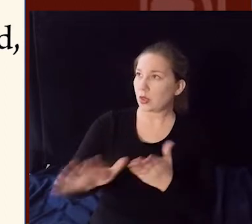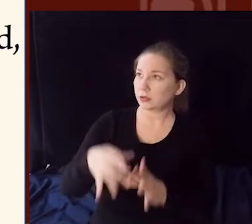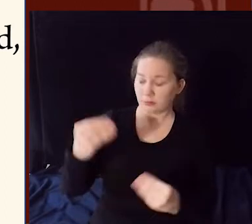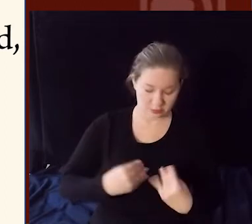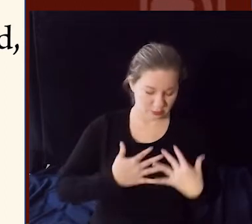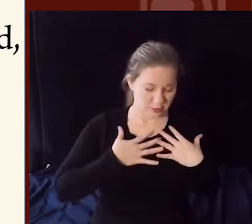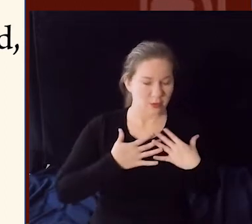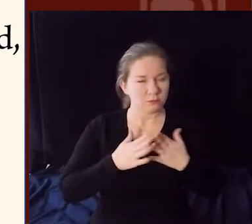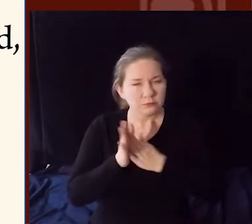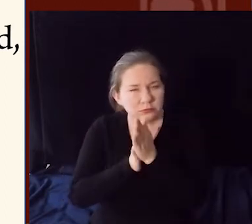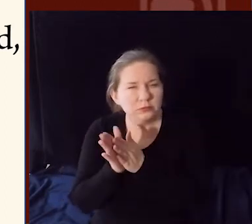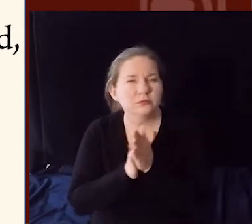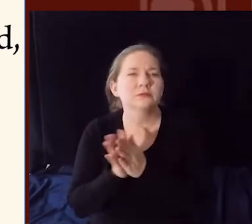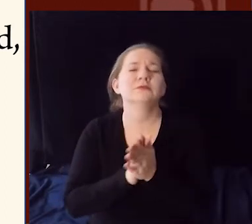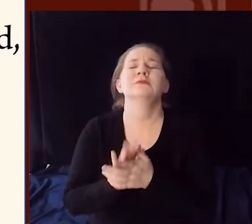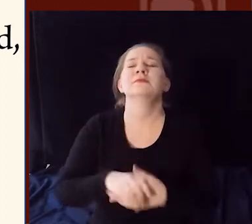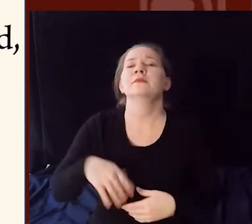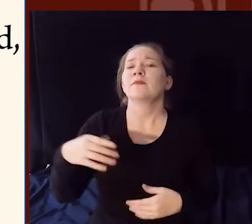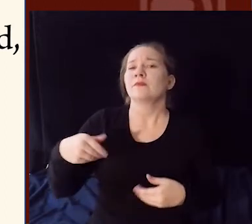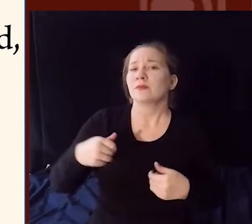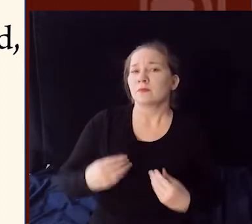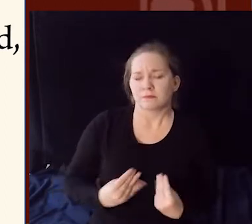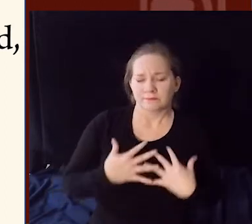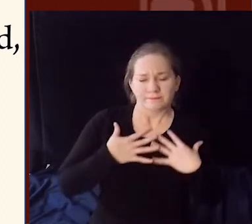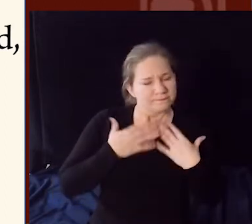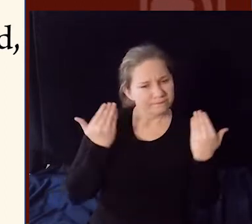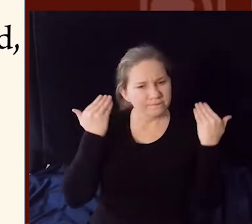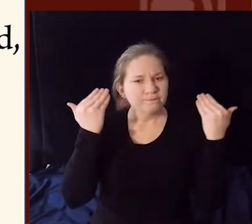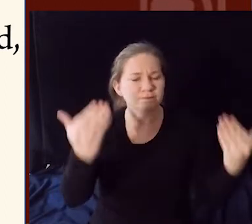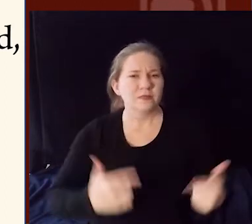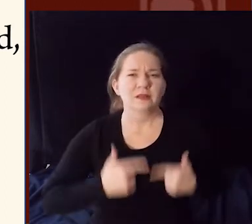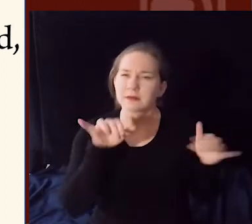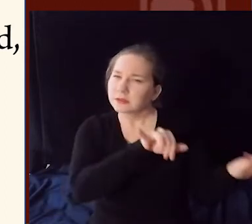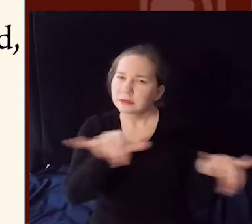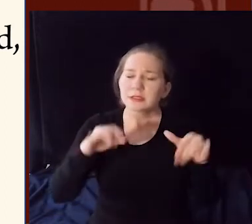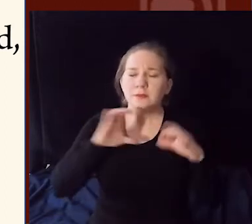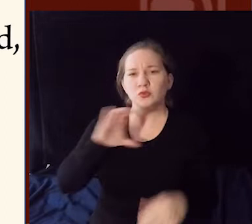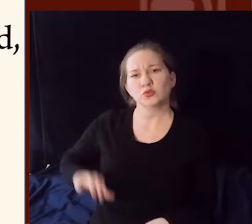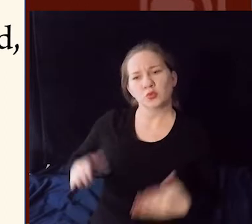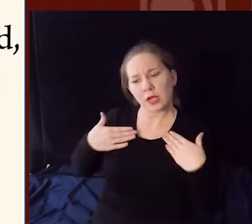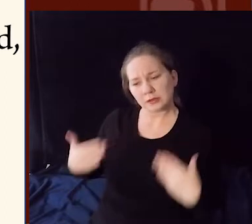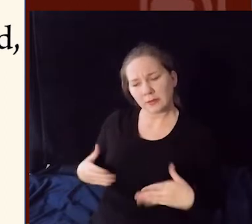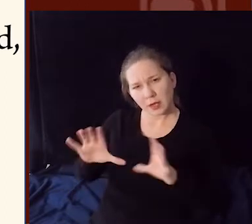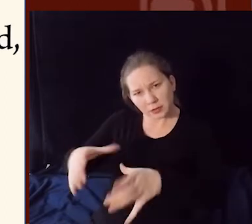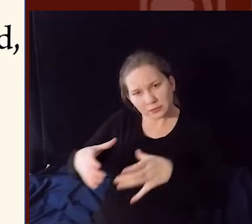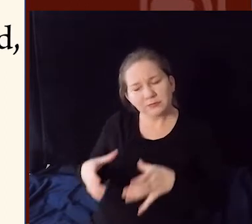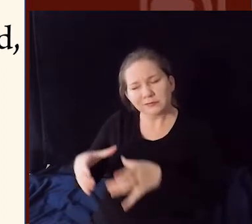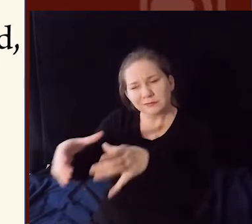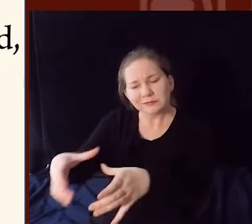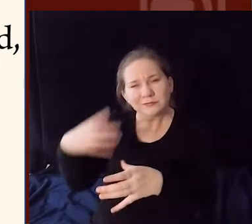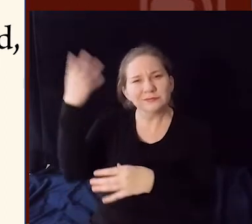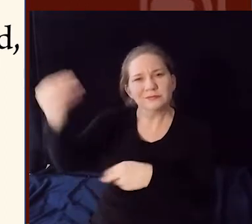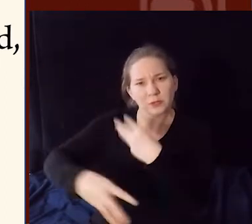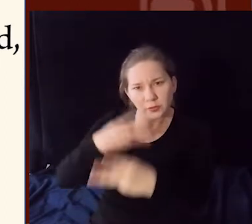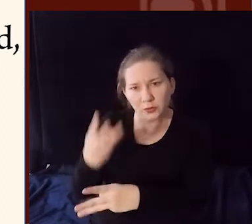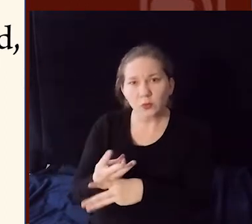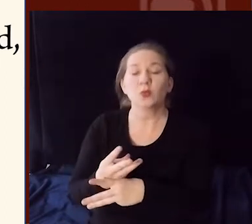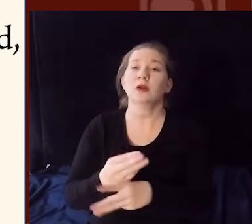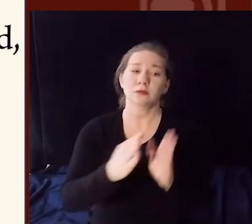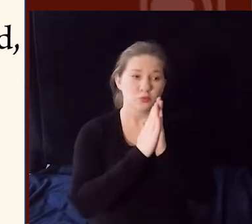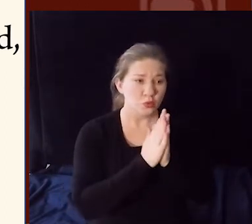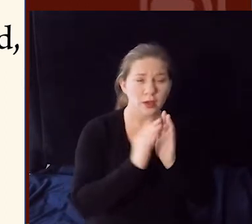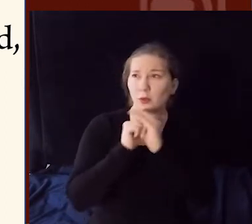live as Christ's body in the world, a people who pray, worship, learn, break bread, share